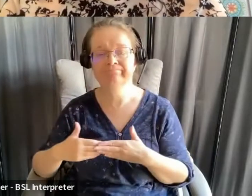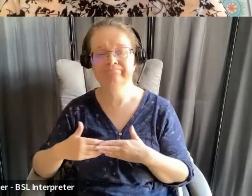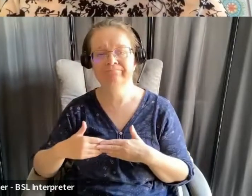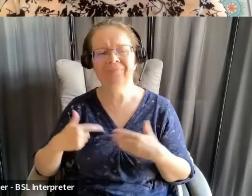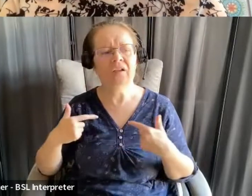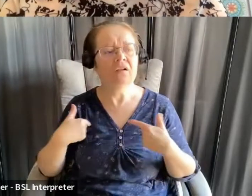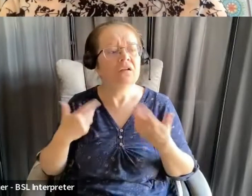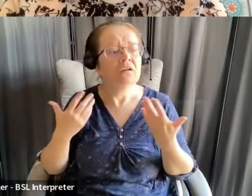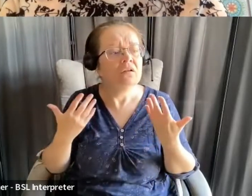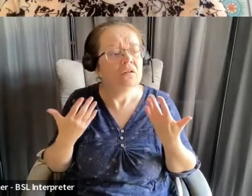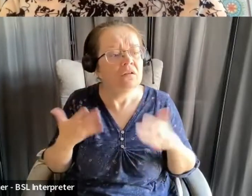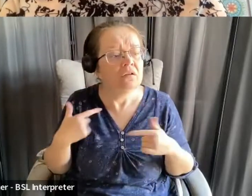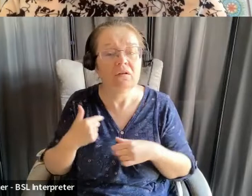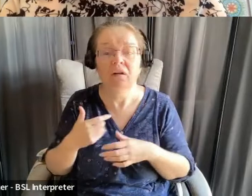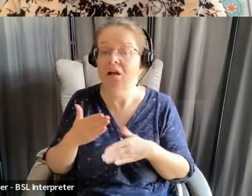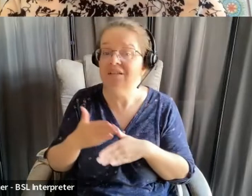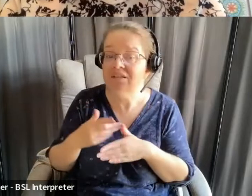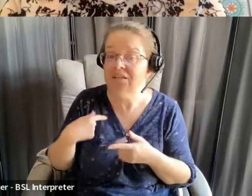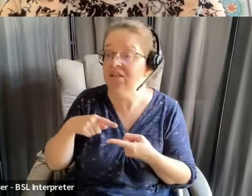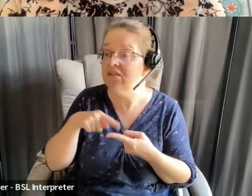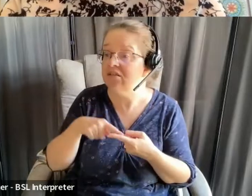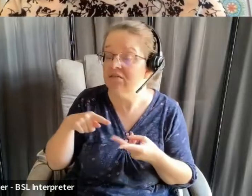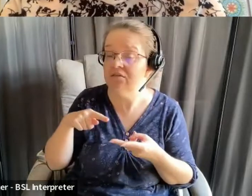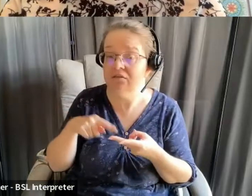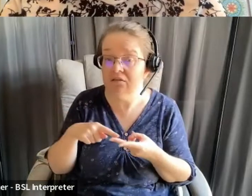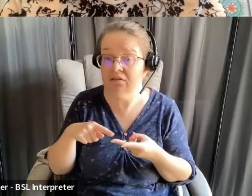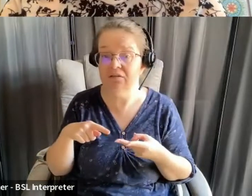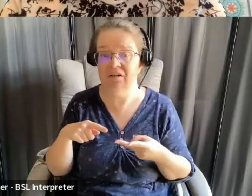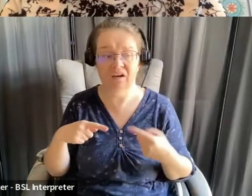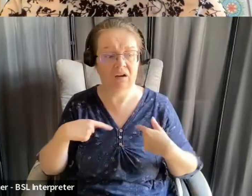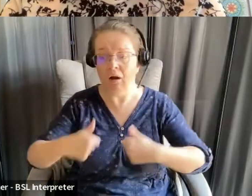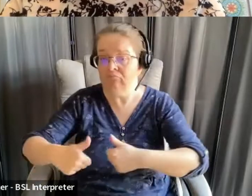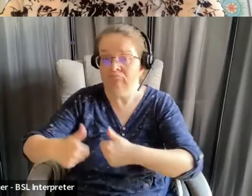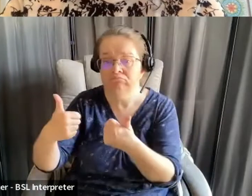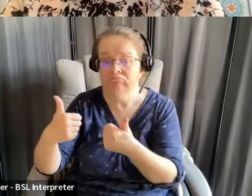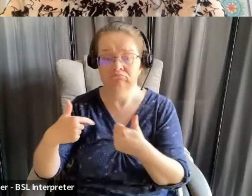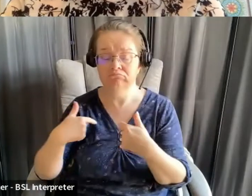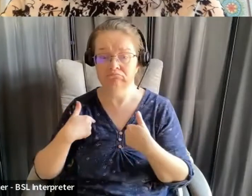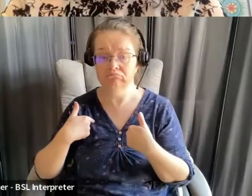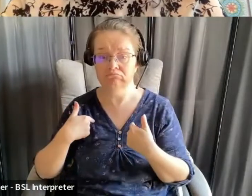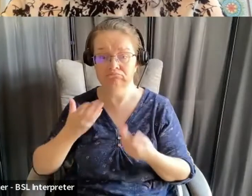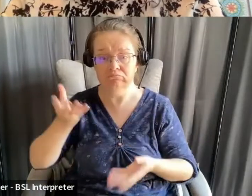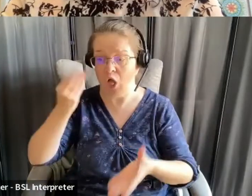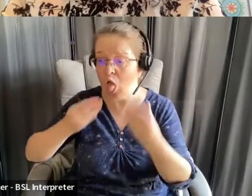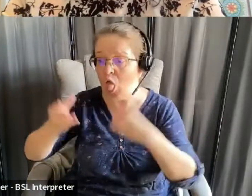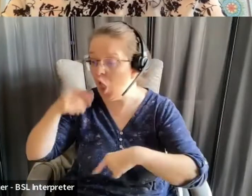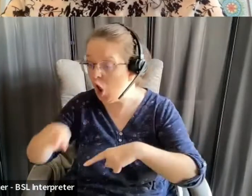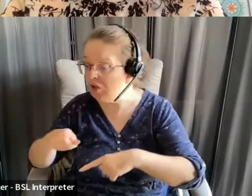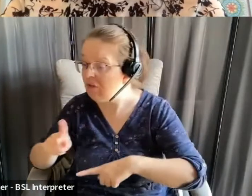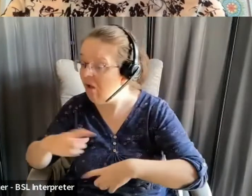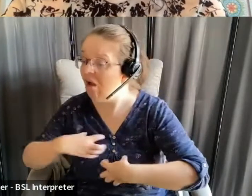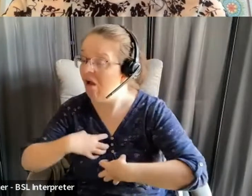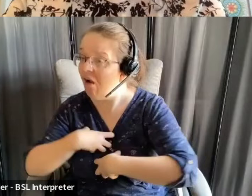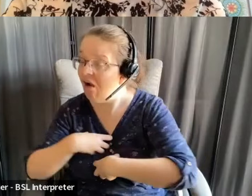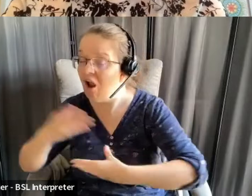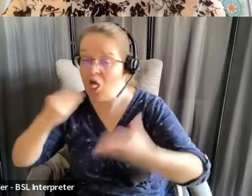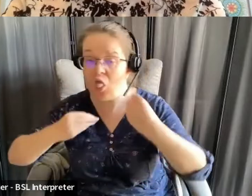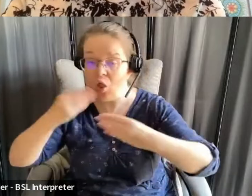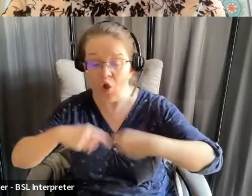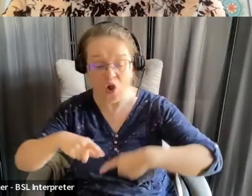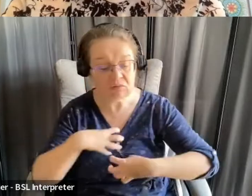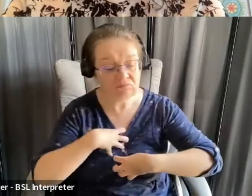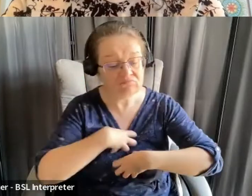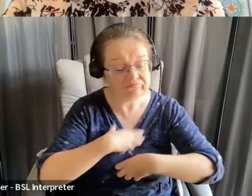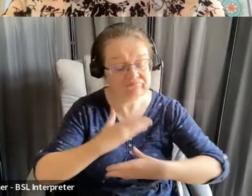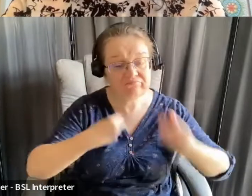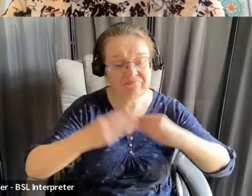whatever I did, I can honestly say I did brilliantly well. I sort of learned it, adapted it, and then thrived on it.